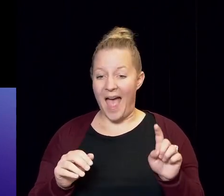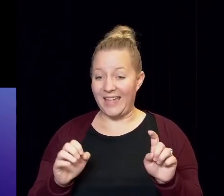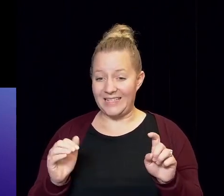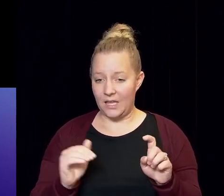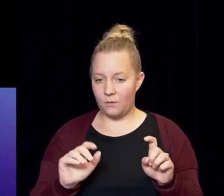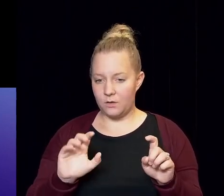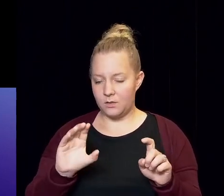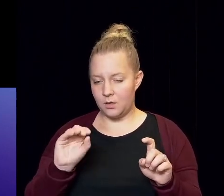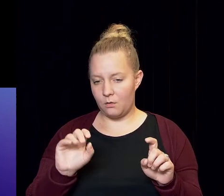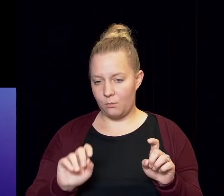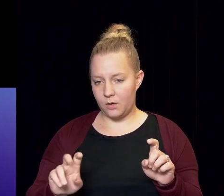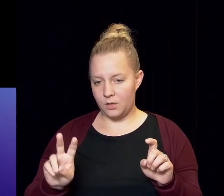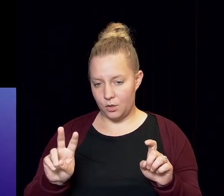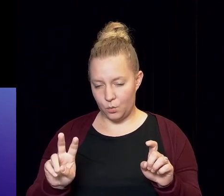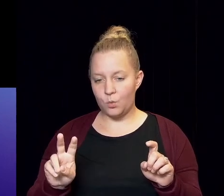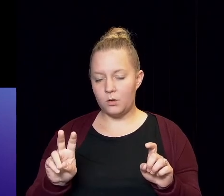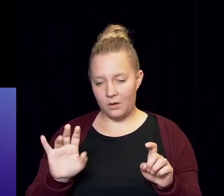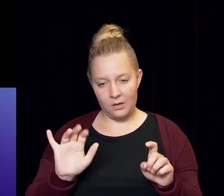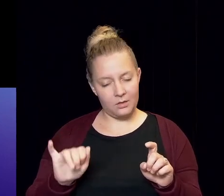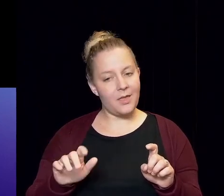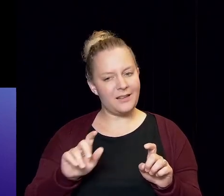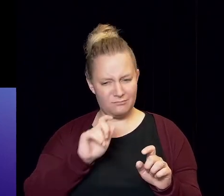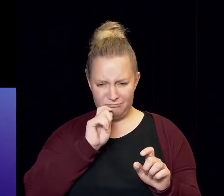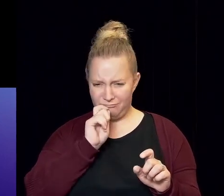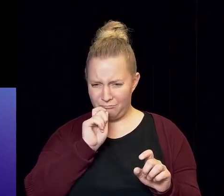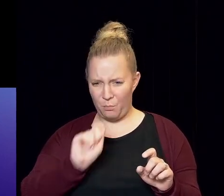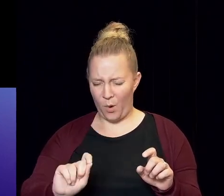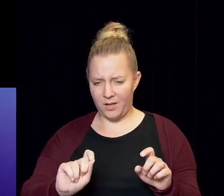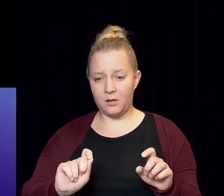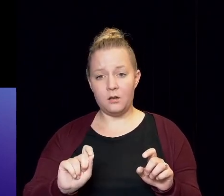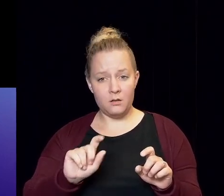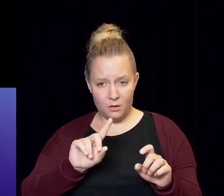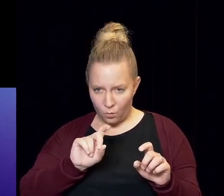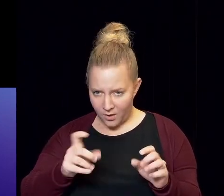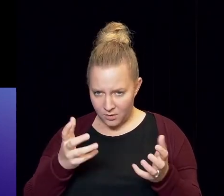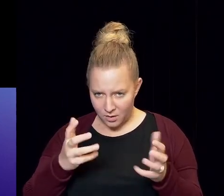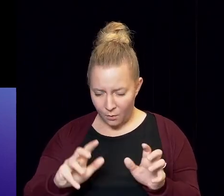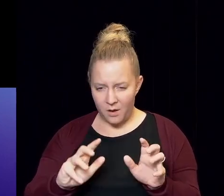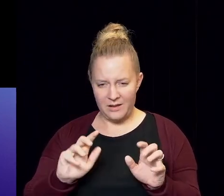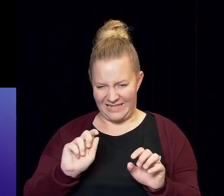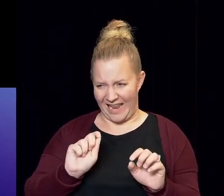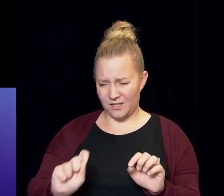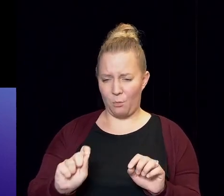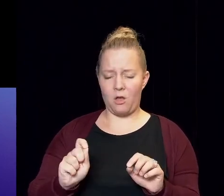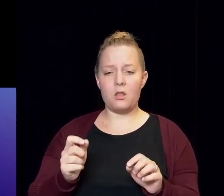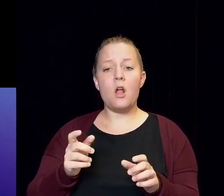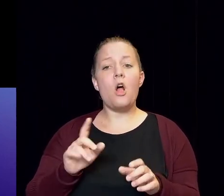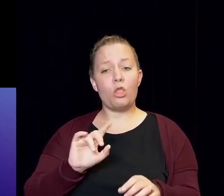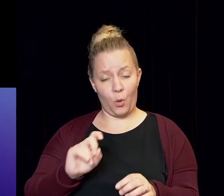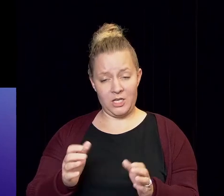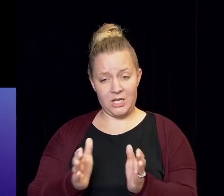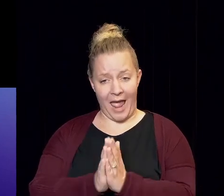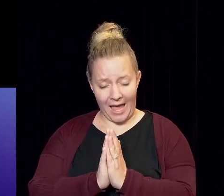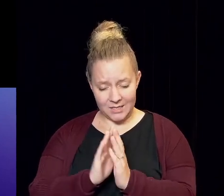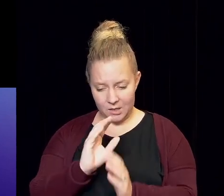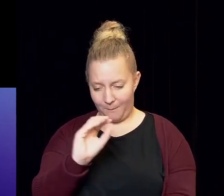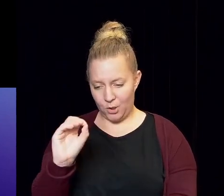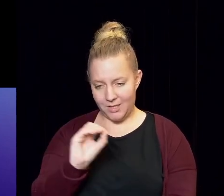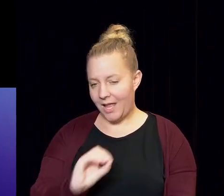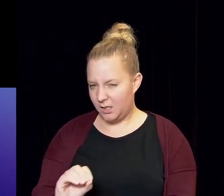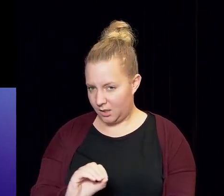equals 0.2, but that's a decimal. The question doesn't ask me what is the decimal. The question asks me what is the